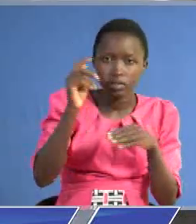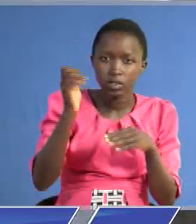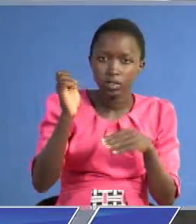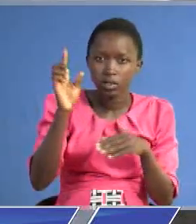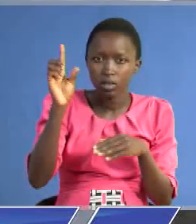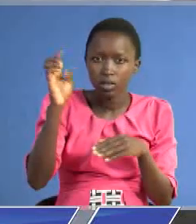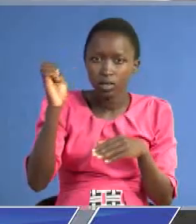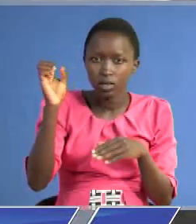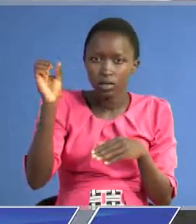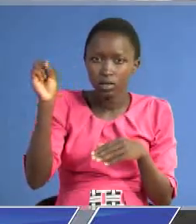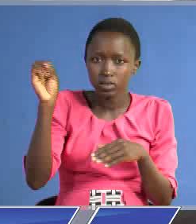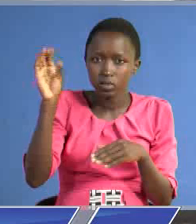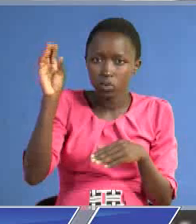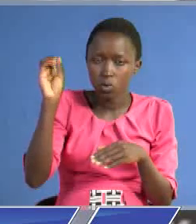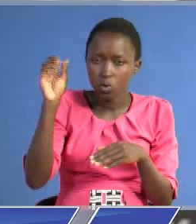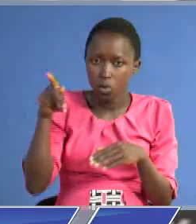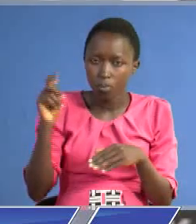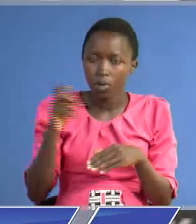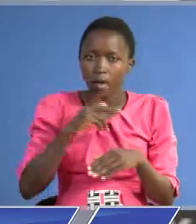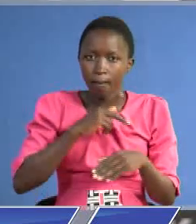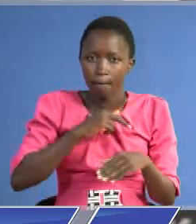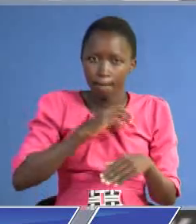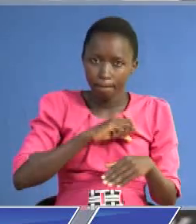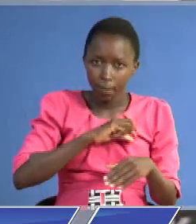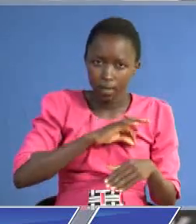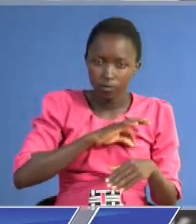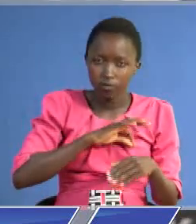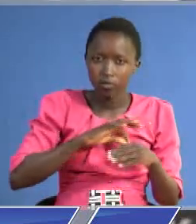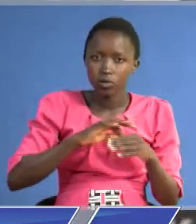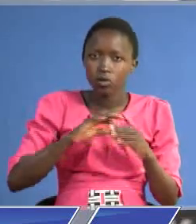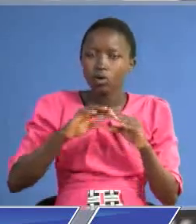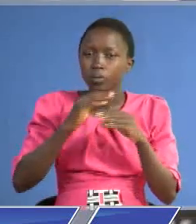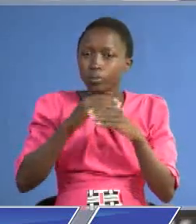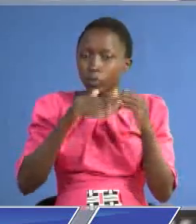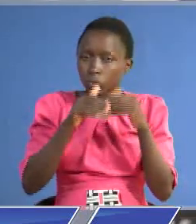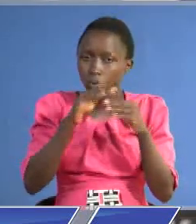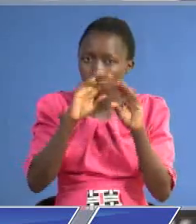the local community benefited because we built a community